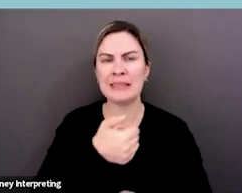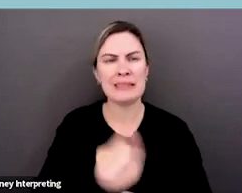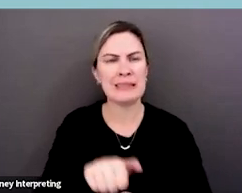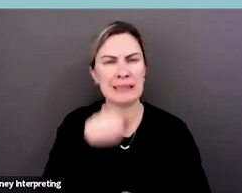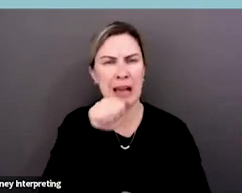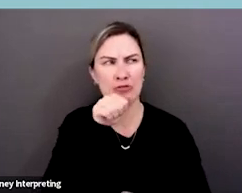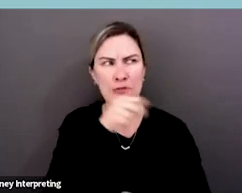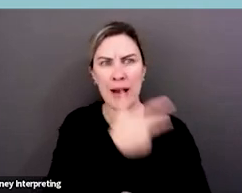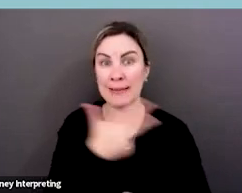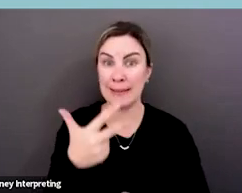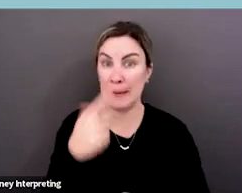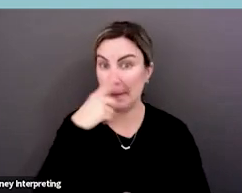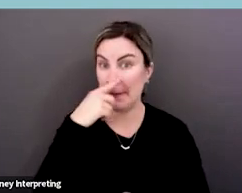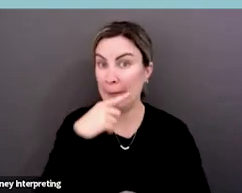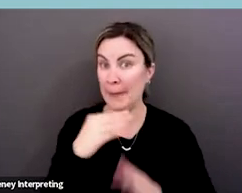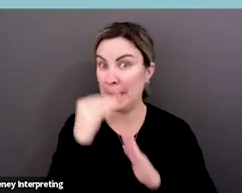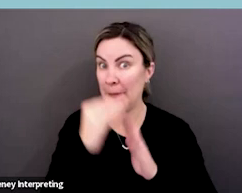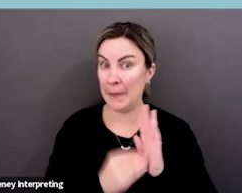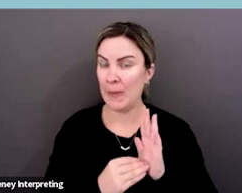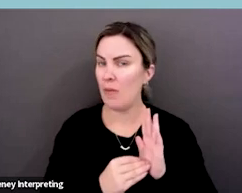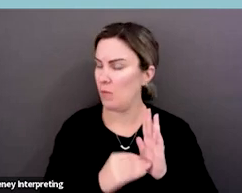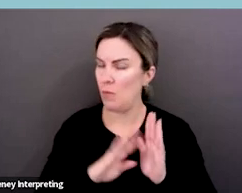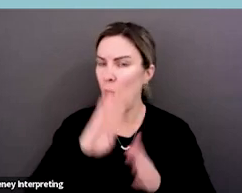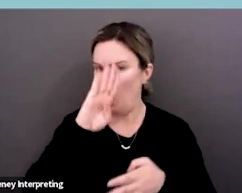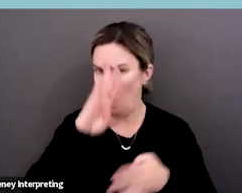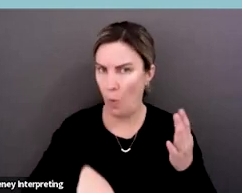that I mentioned before, all of those people have been